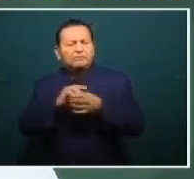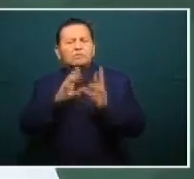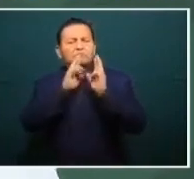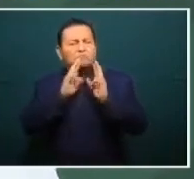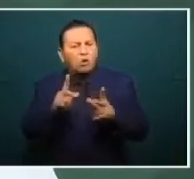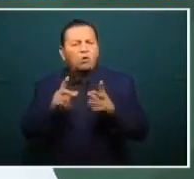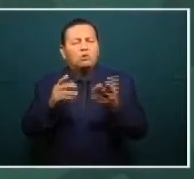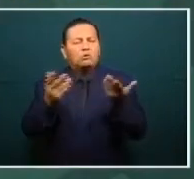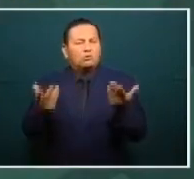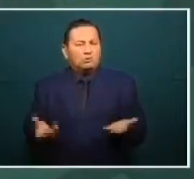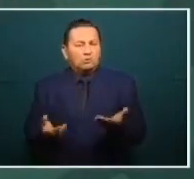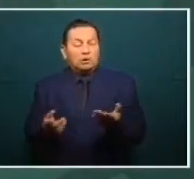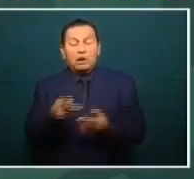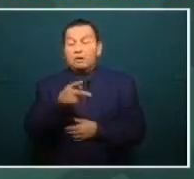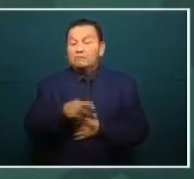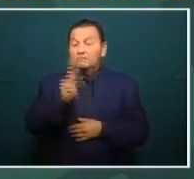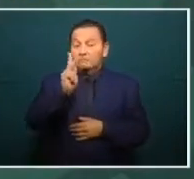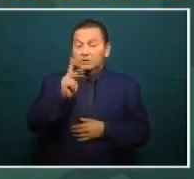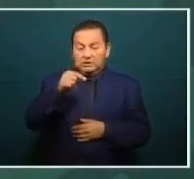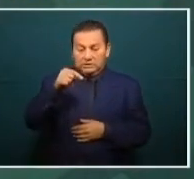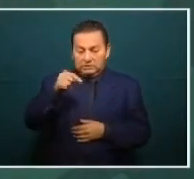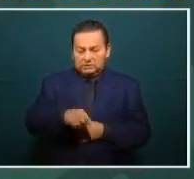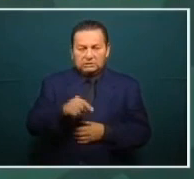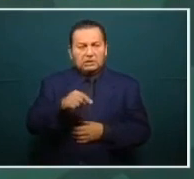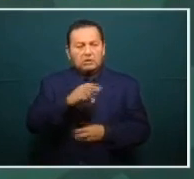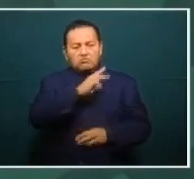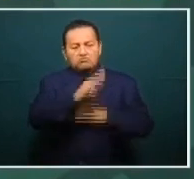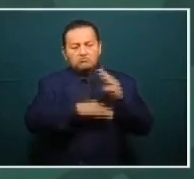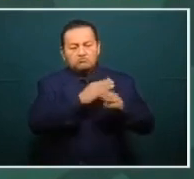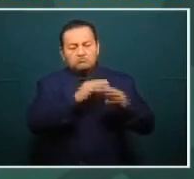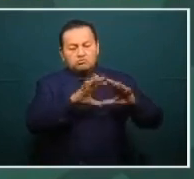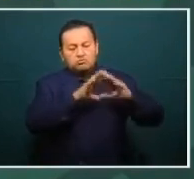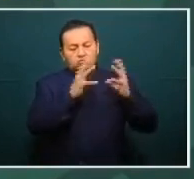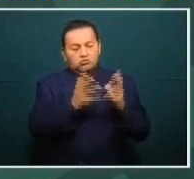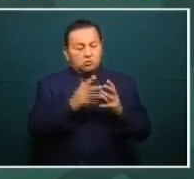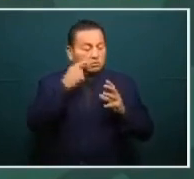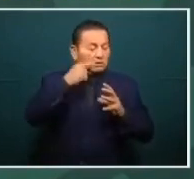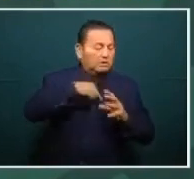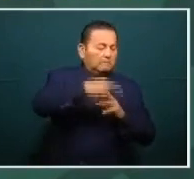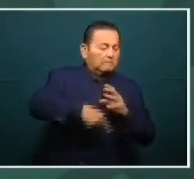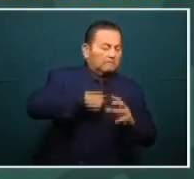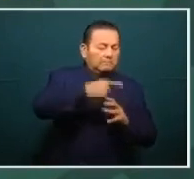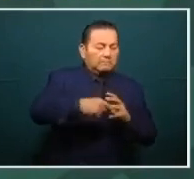What we want to do is bet to get better relations